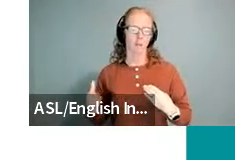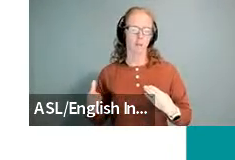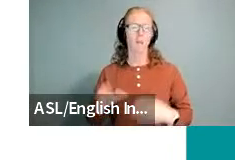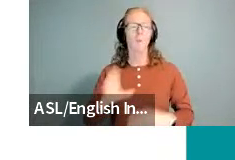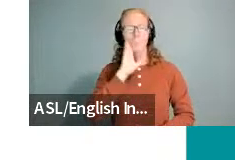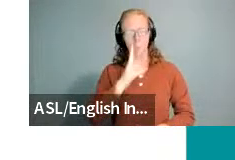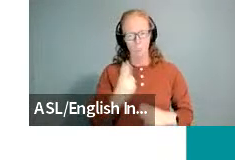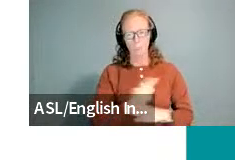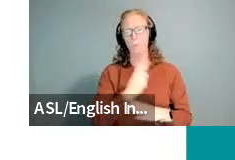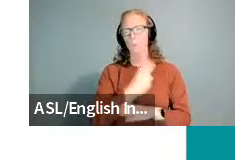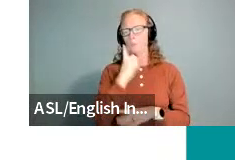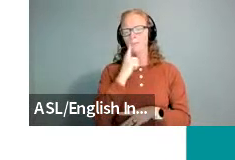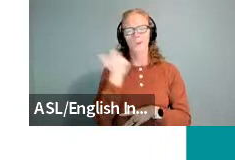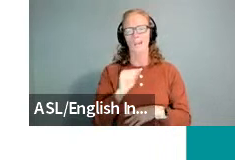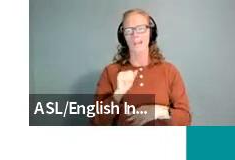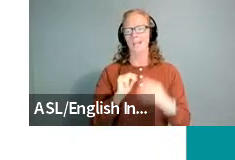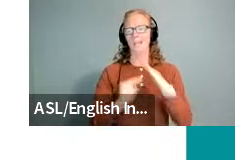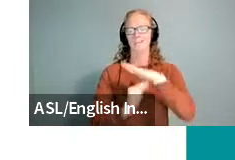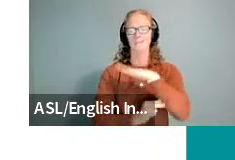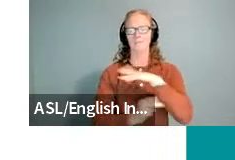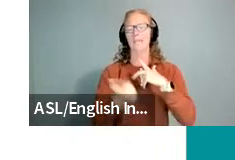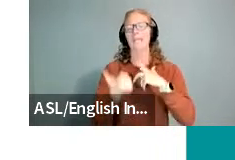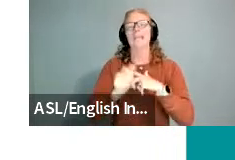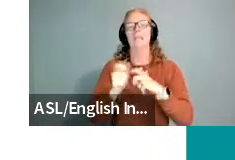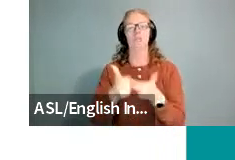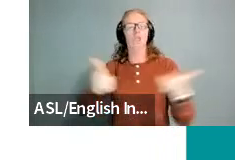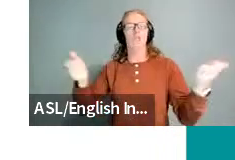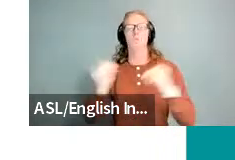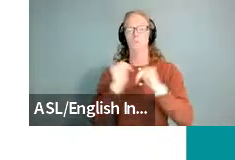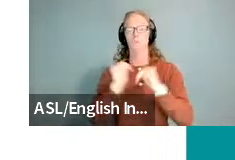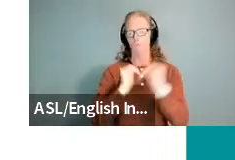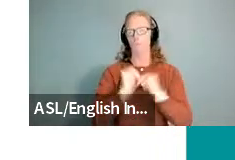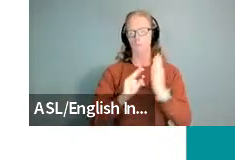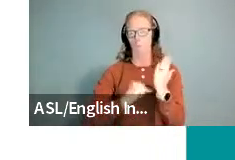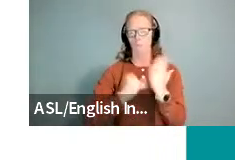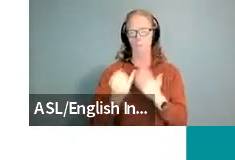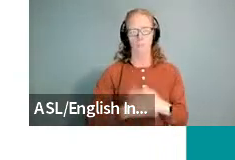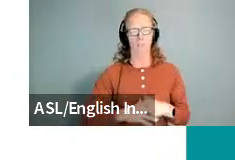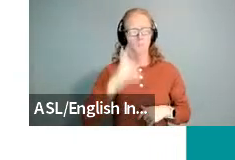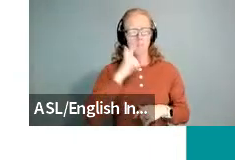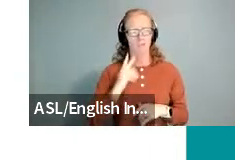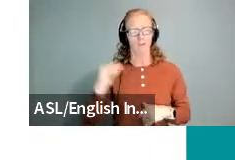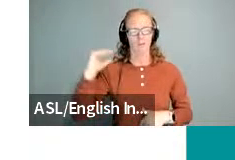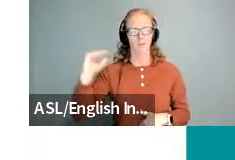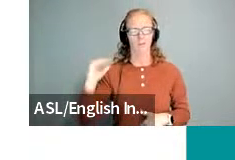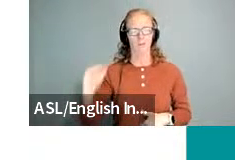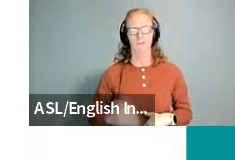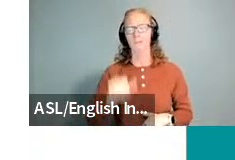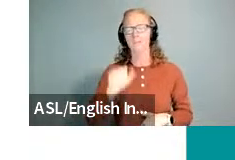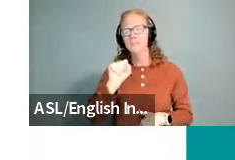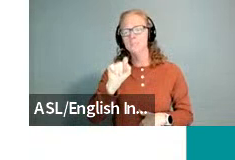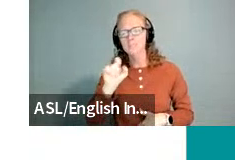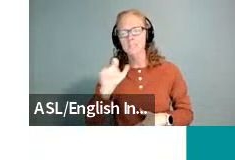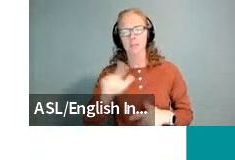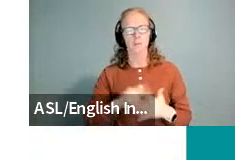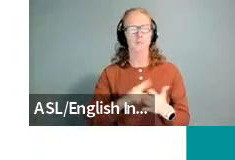typically would see in a major construction project. If you go down the list on the right, you see, steel or